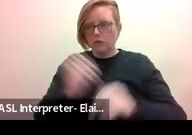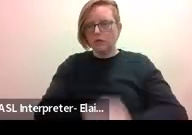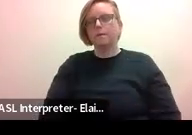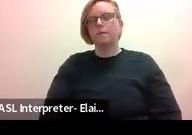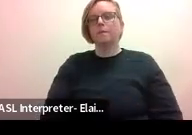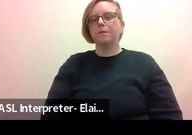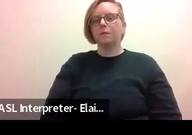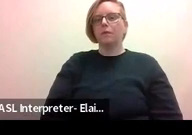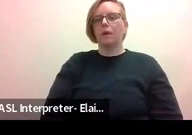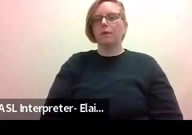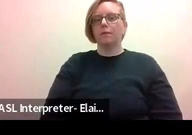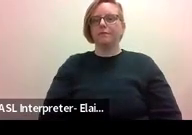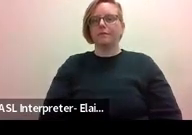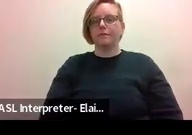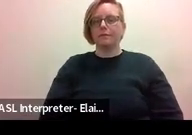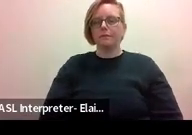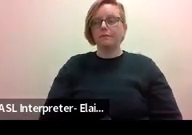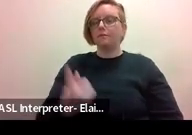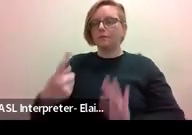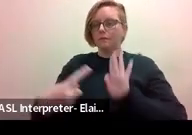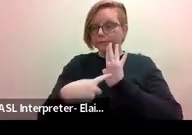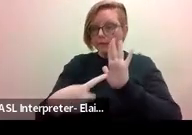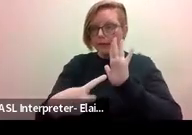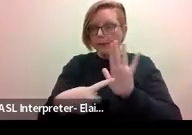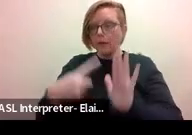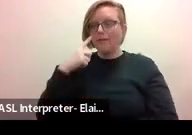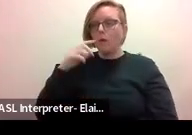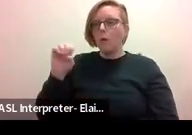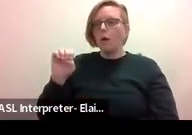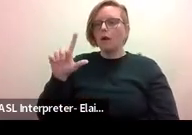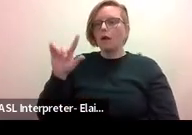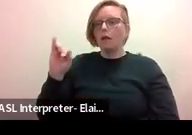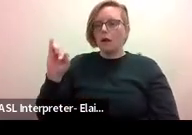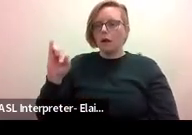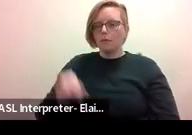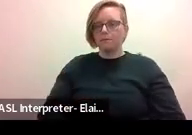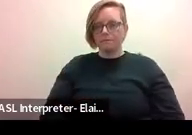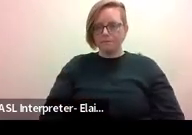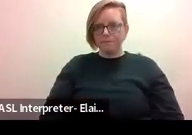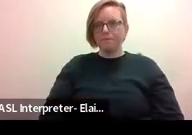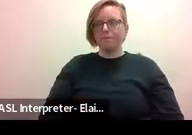So this is an example of Eli. He,